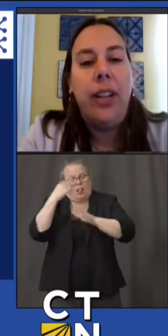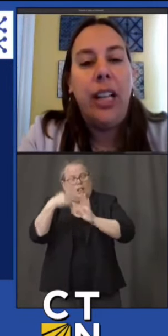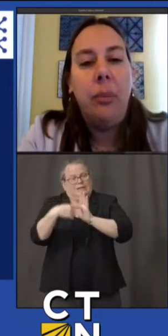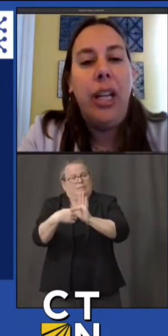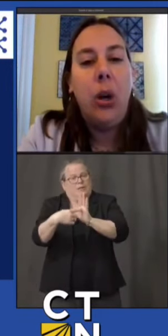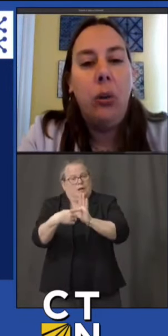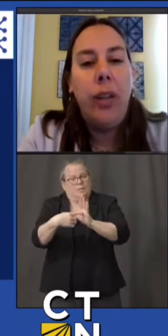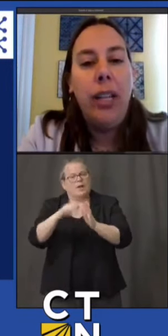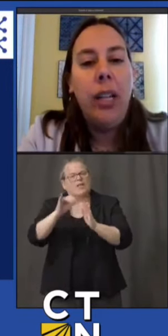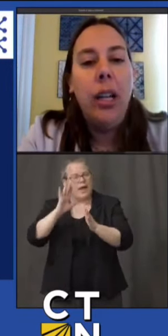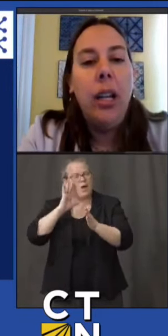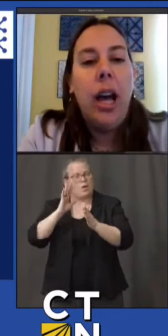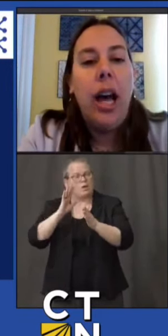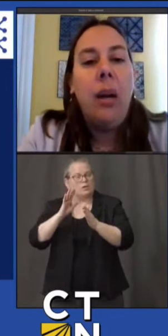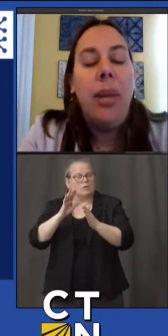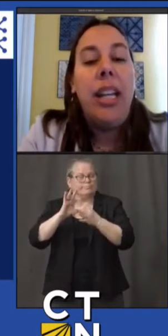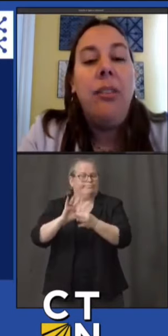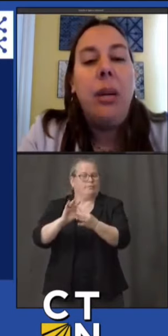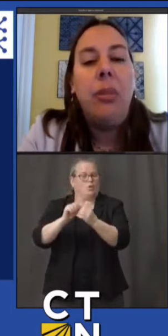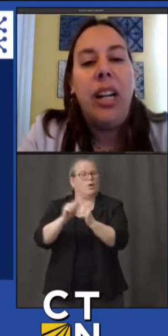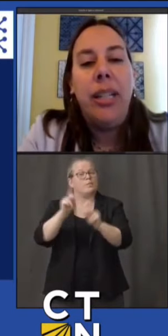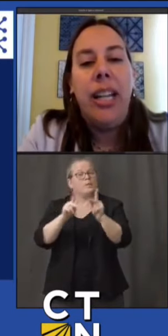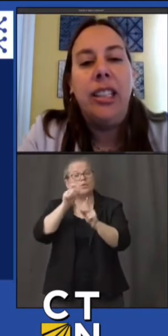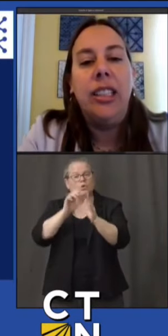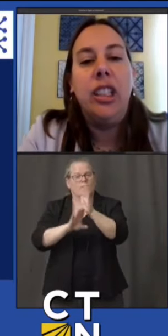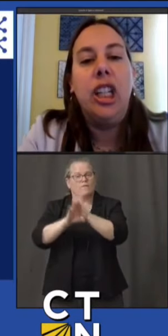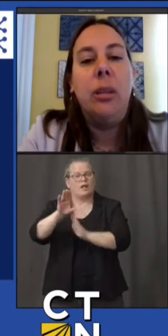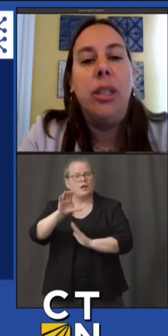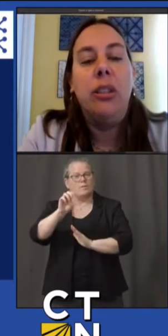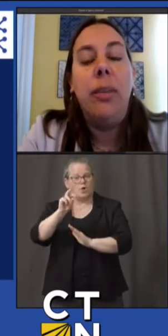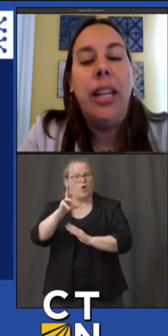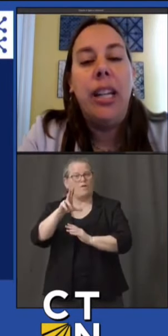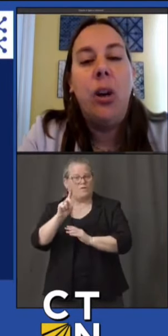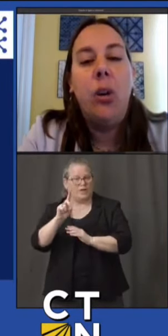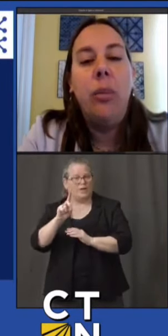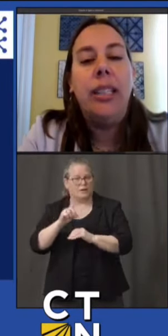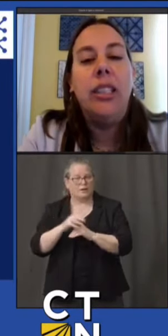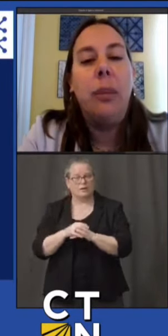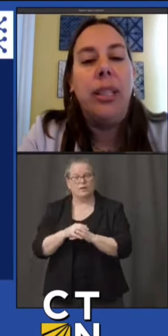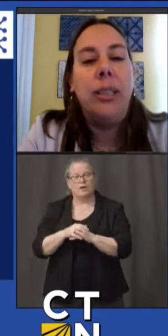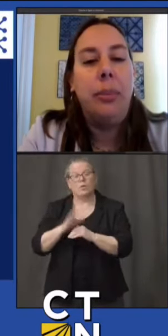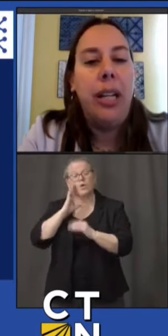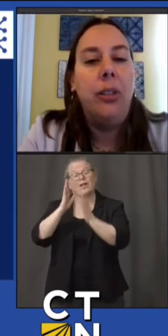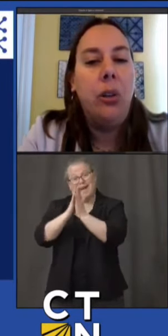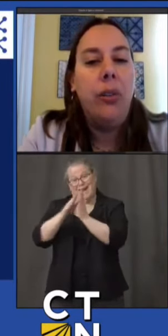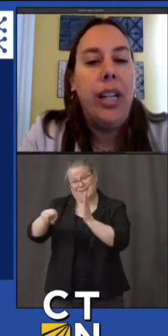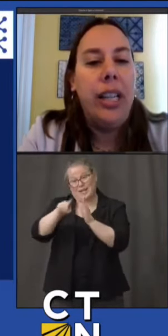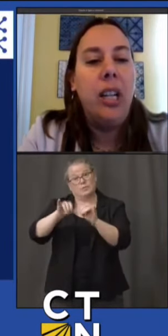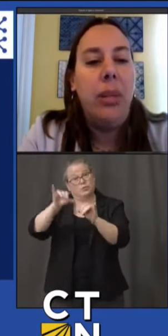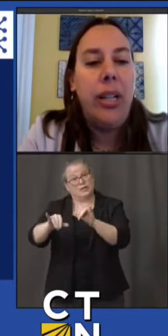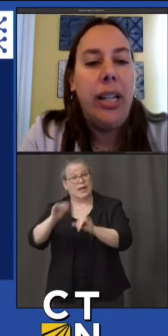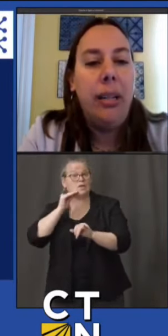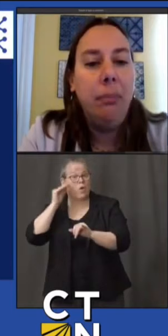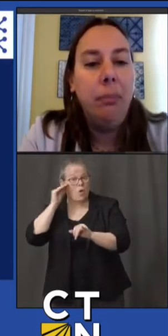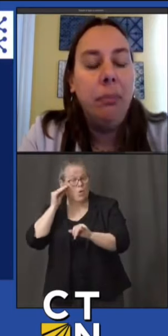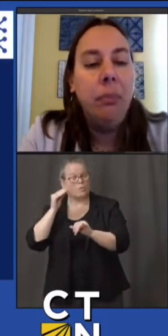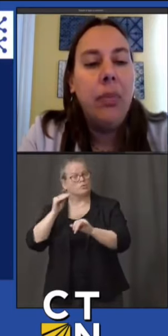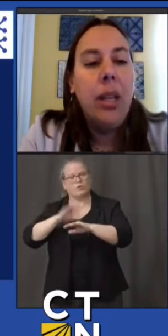of developing COVID and give them recommendations in terms to remain at home and stop the spread of COVID in the